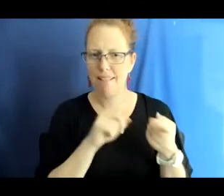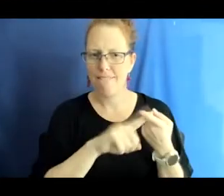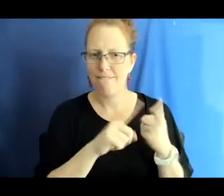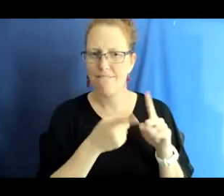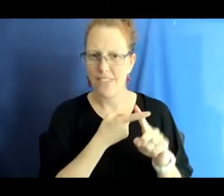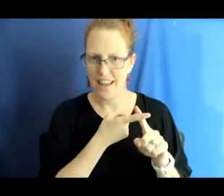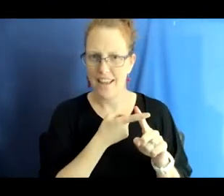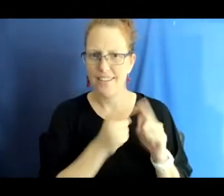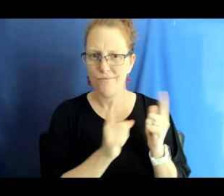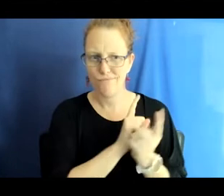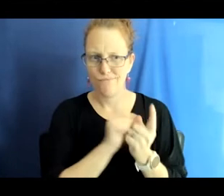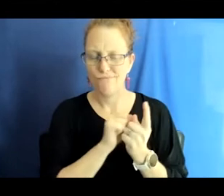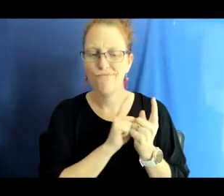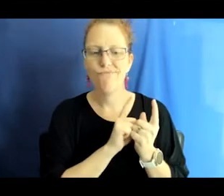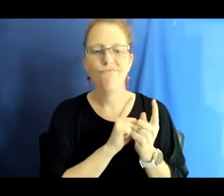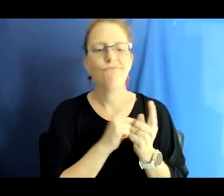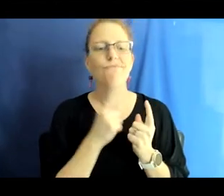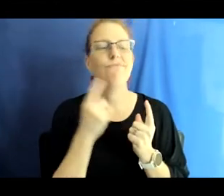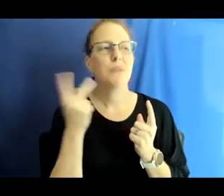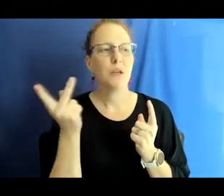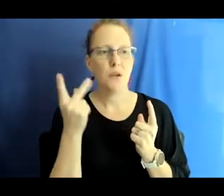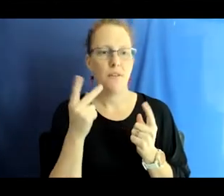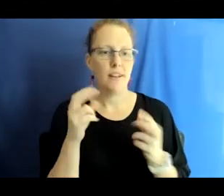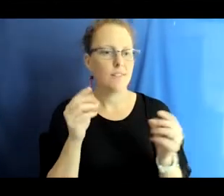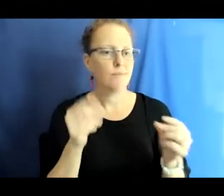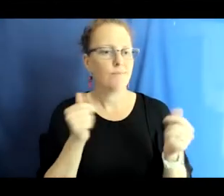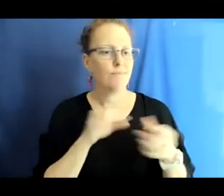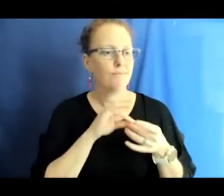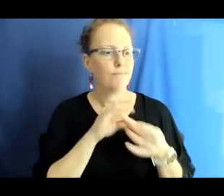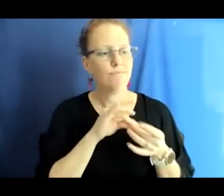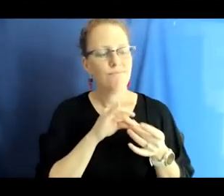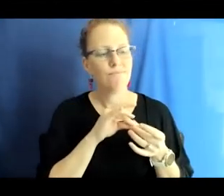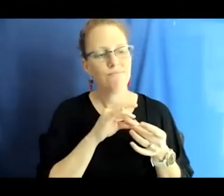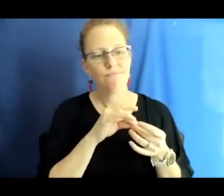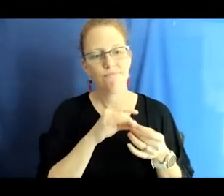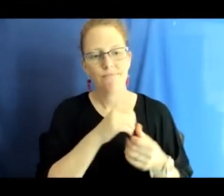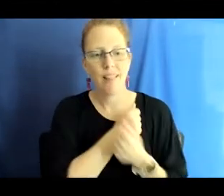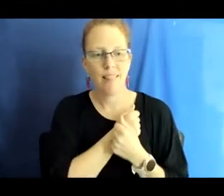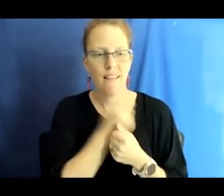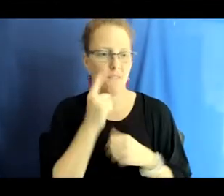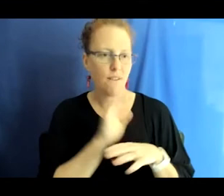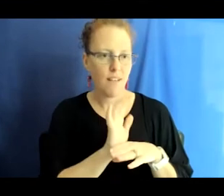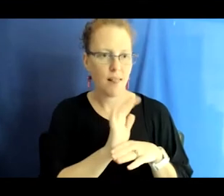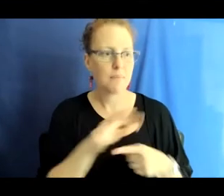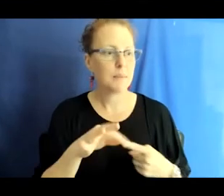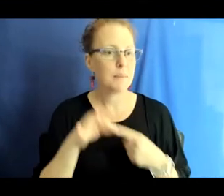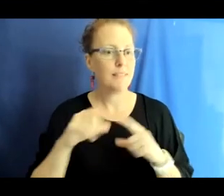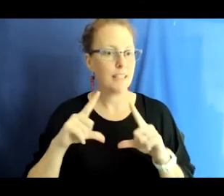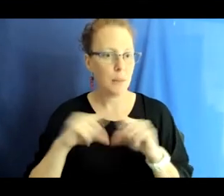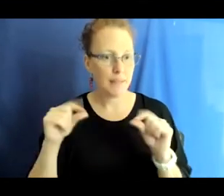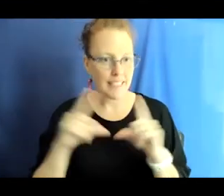we like quickly like bonded over our love for films, and especially I guess Japanese films and genre